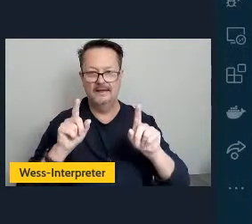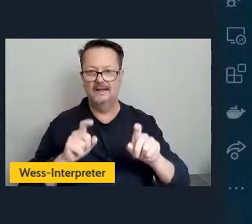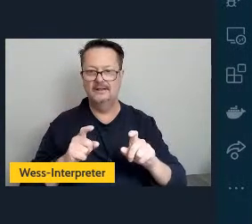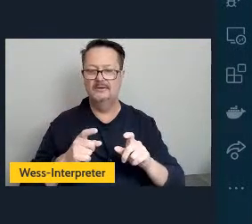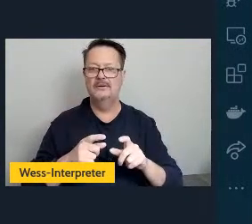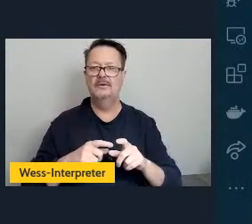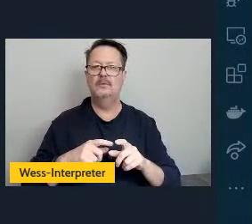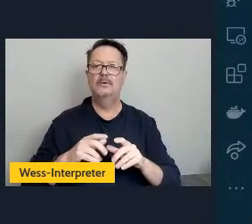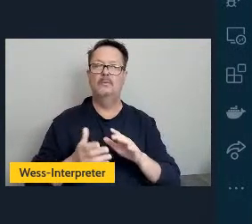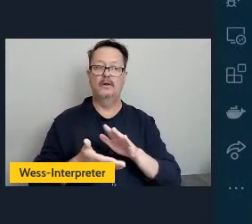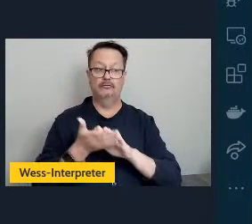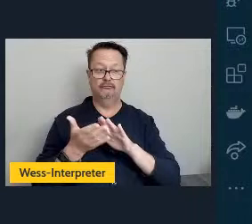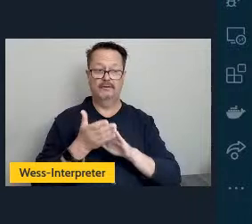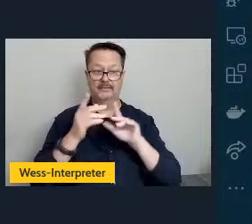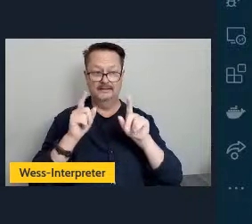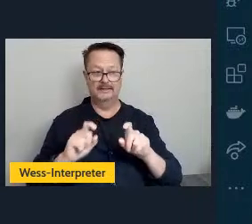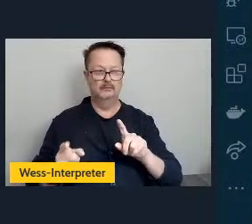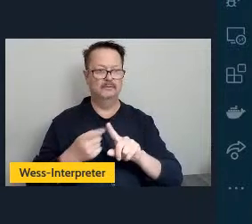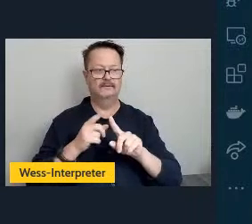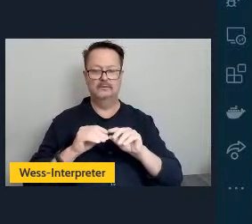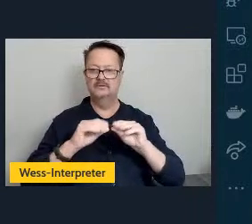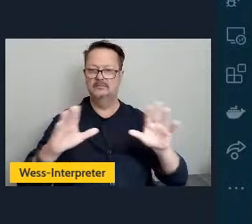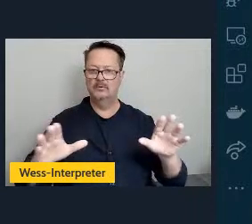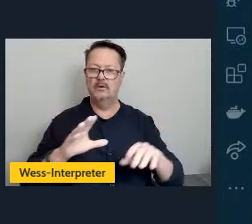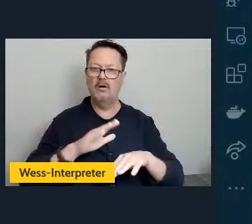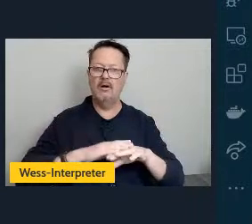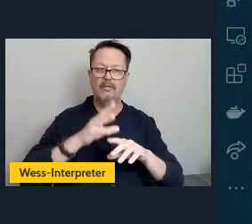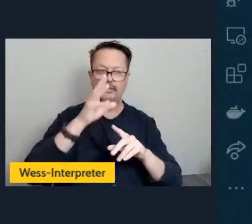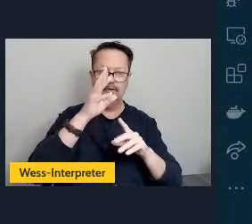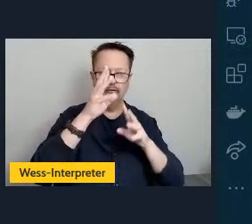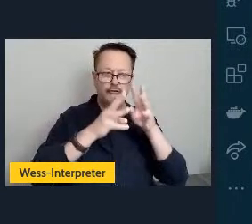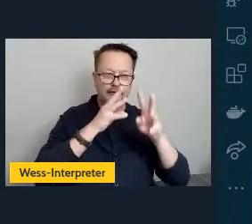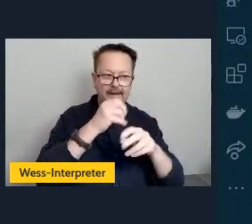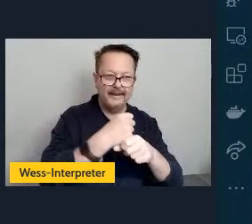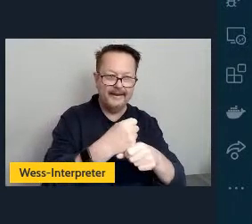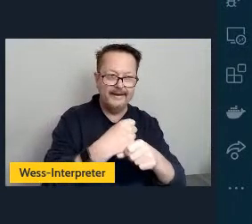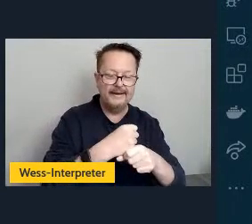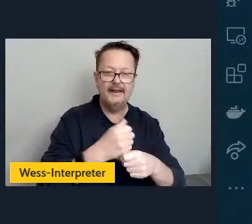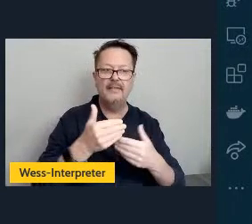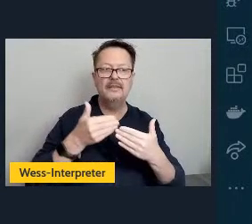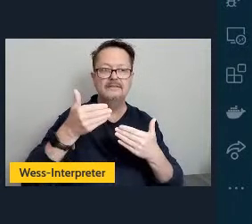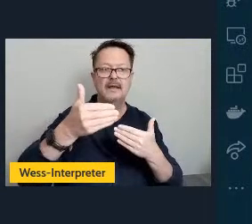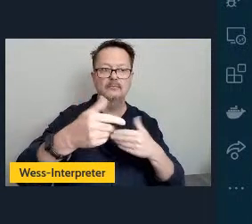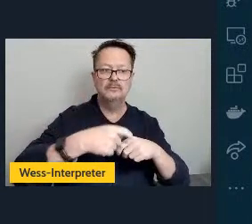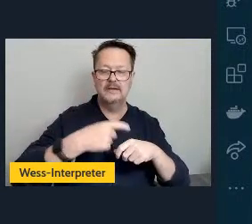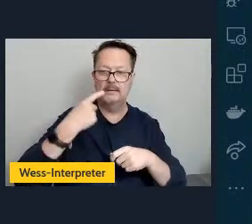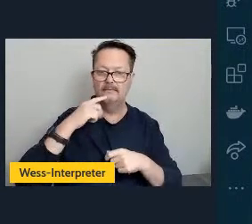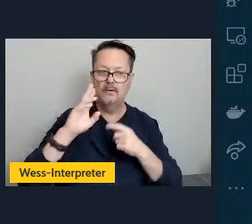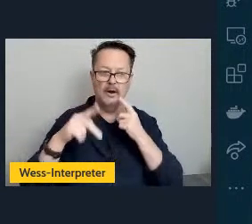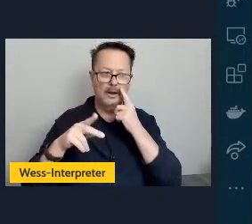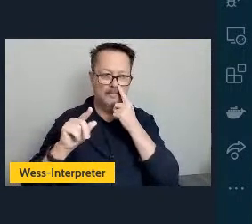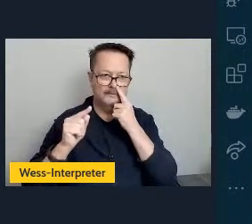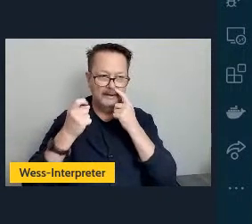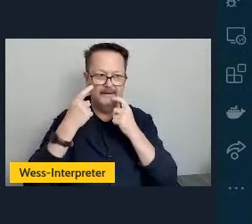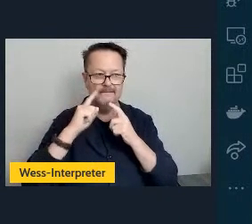execute them when we first deploy, so on the create, and every subsequent time, so on all updates of the custom